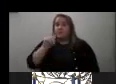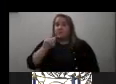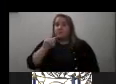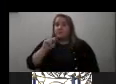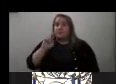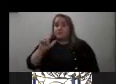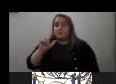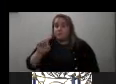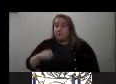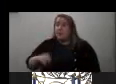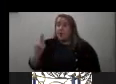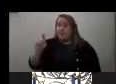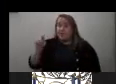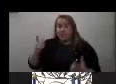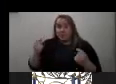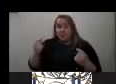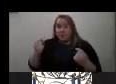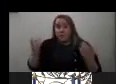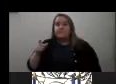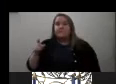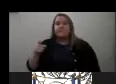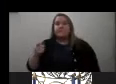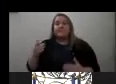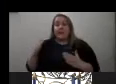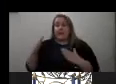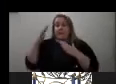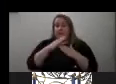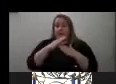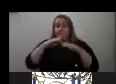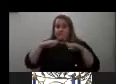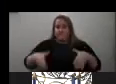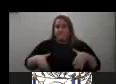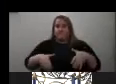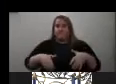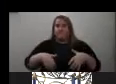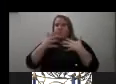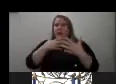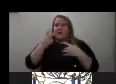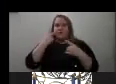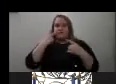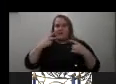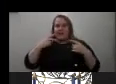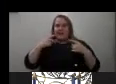did was she, the top layer is gray, and it has, you can see all the swirls of the different ruffles,